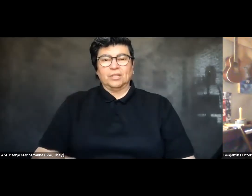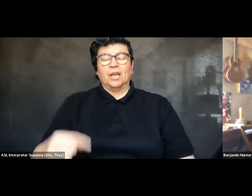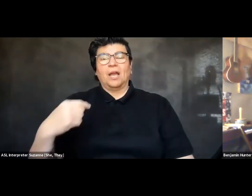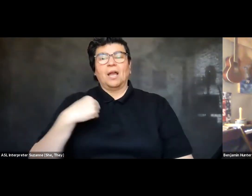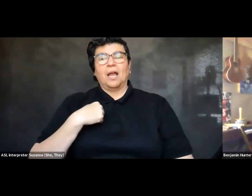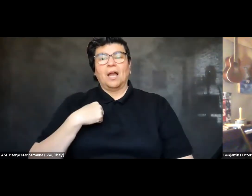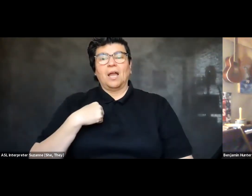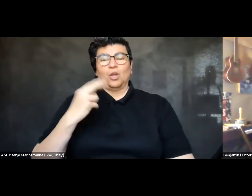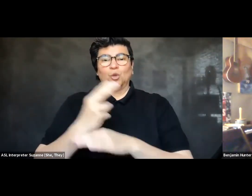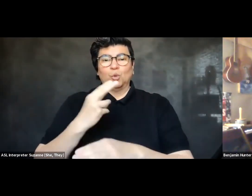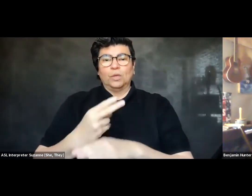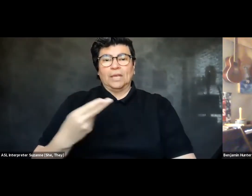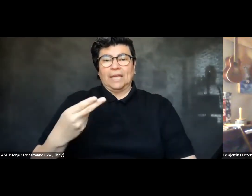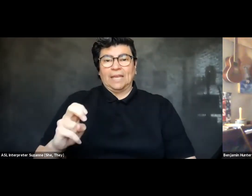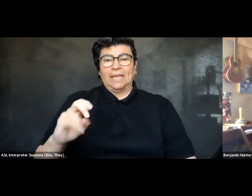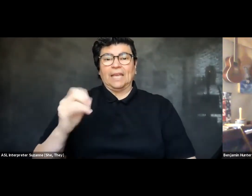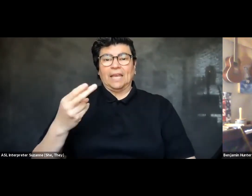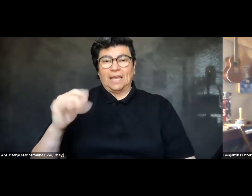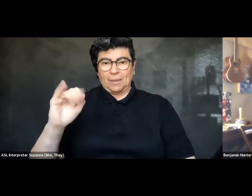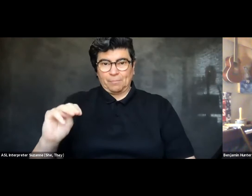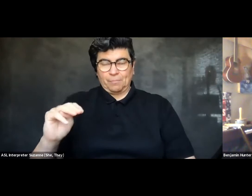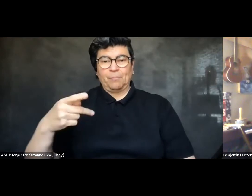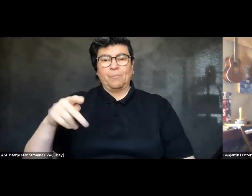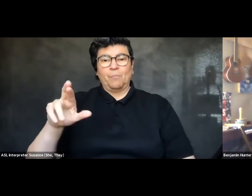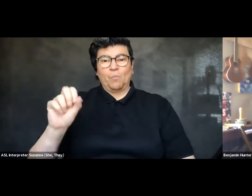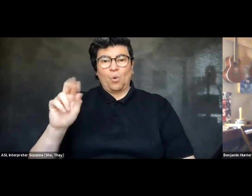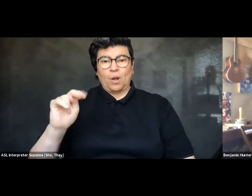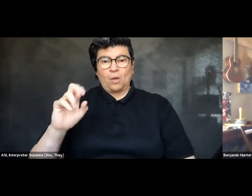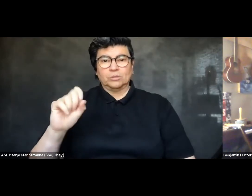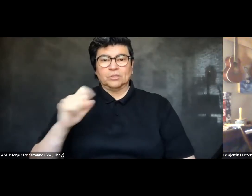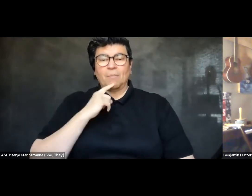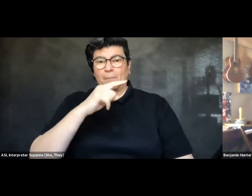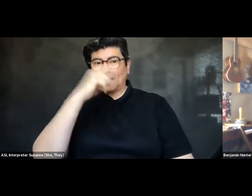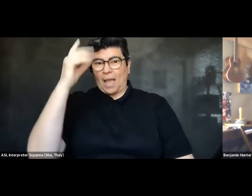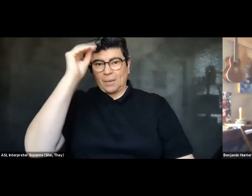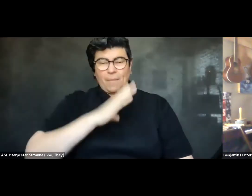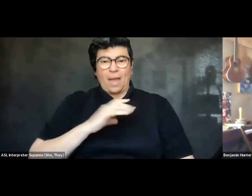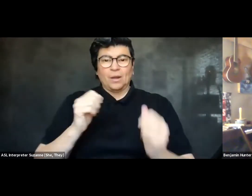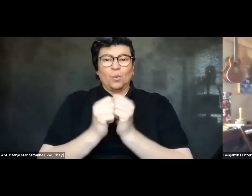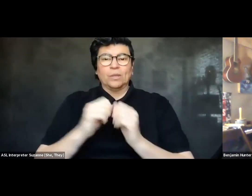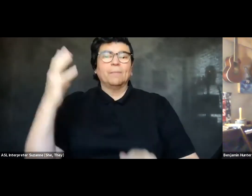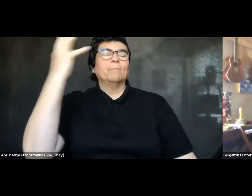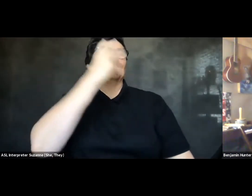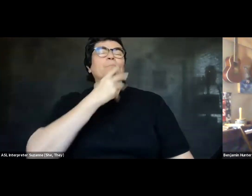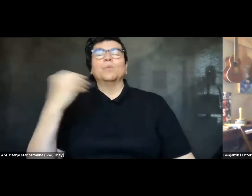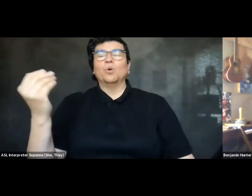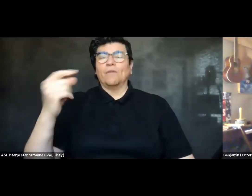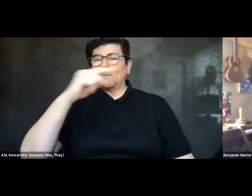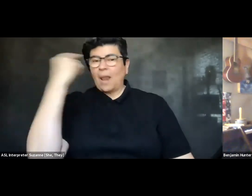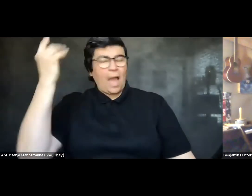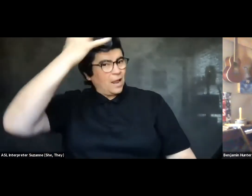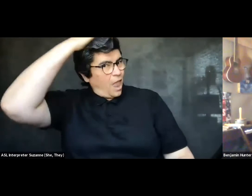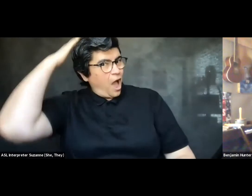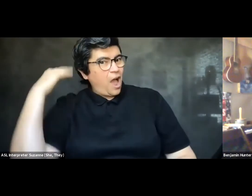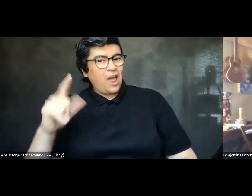I use he, him pronouns. I'm a Black man with beautiful black